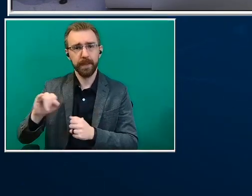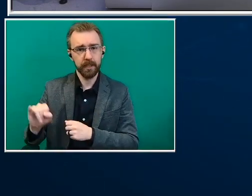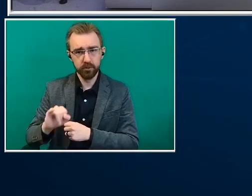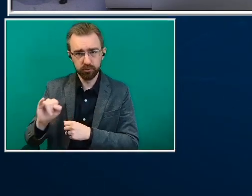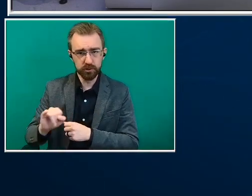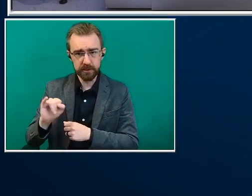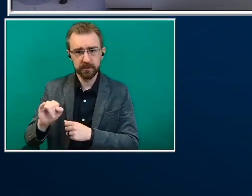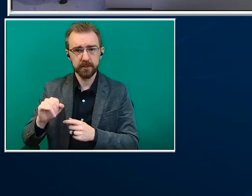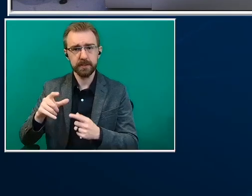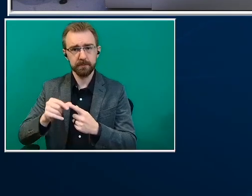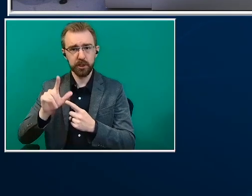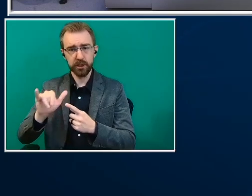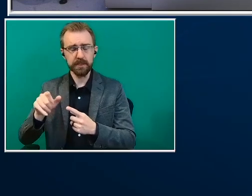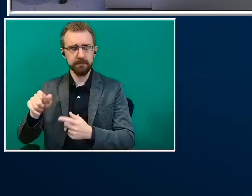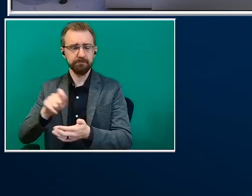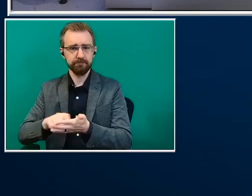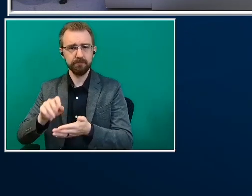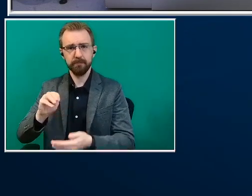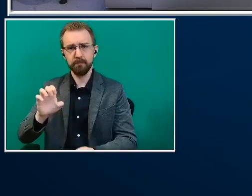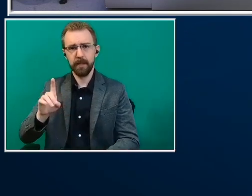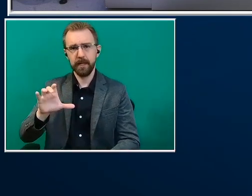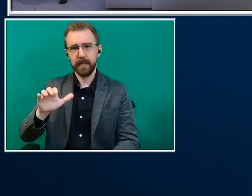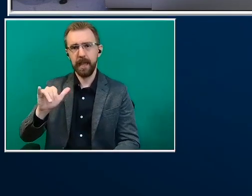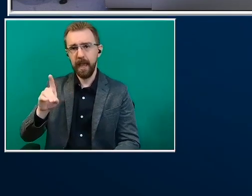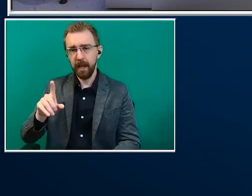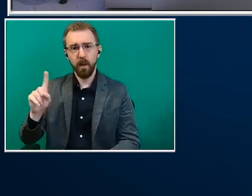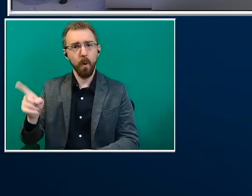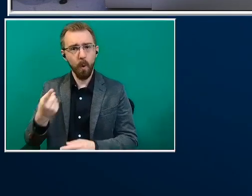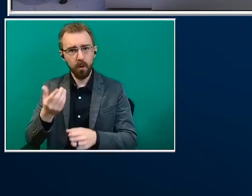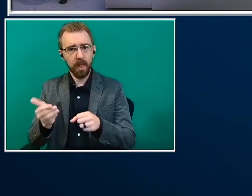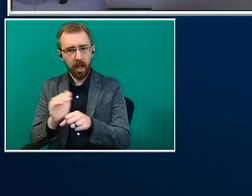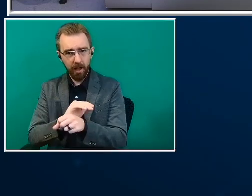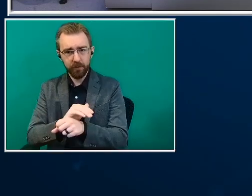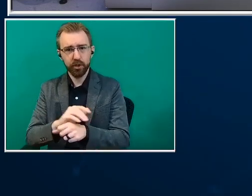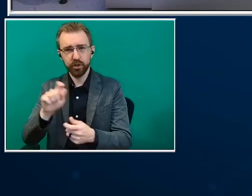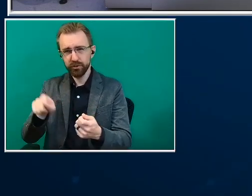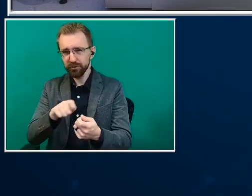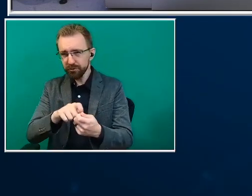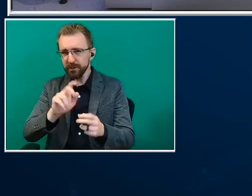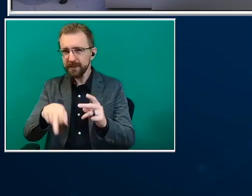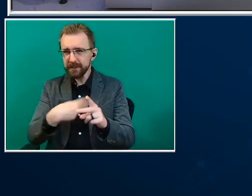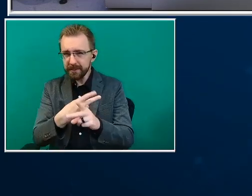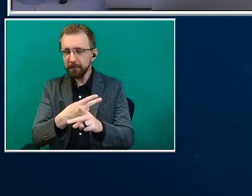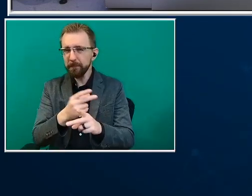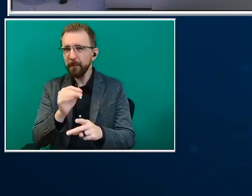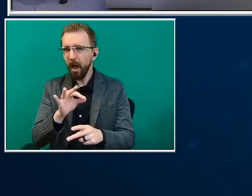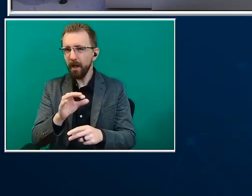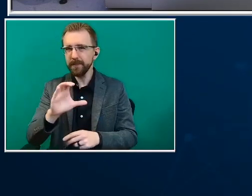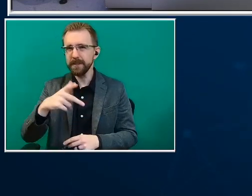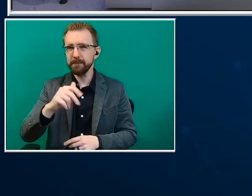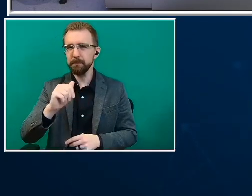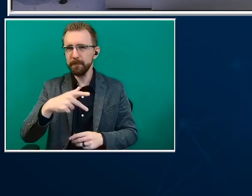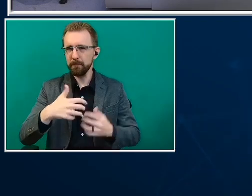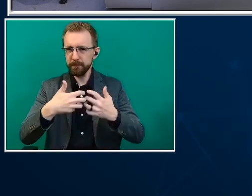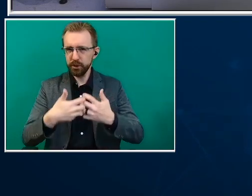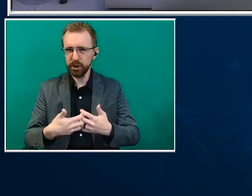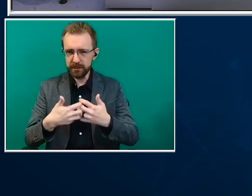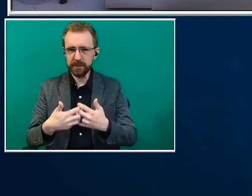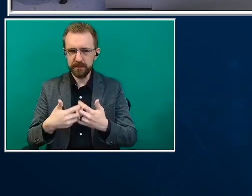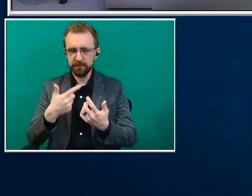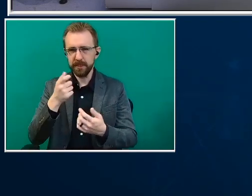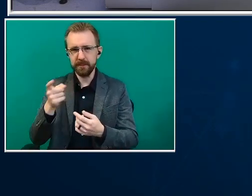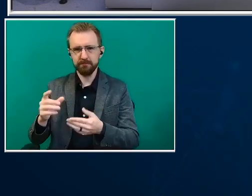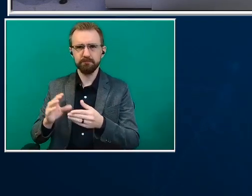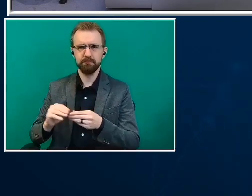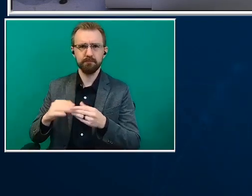he writes Medicaid, where they might only cover certain types of the CPAP machine, because Jeremy says, I didn't even know